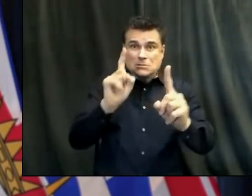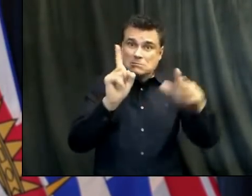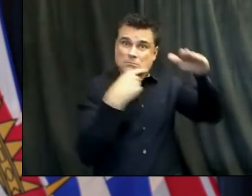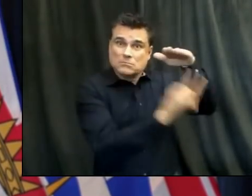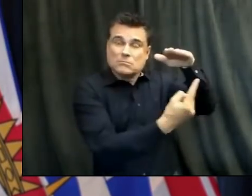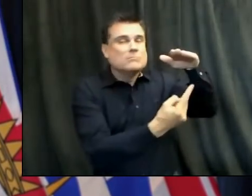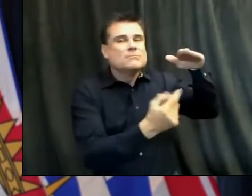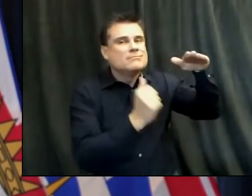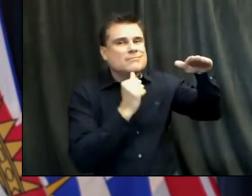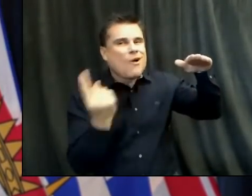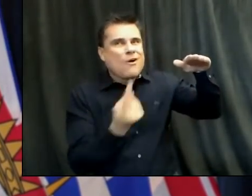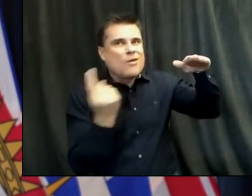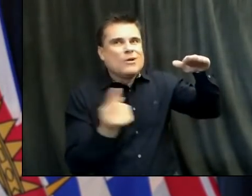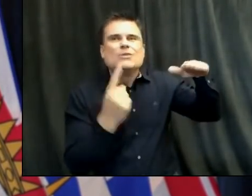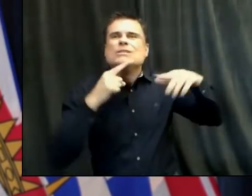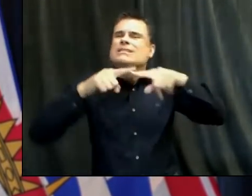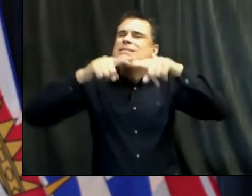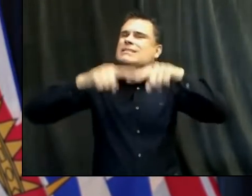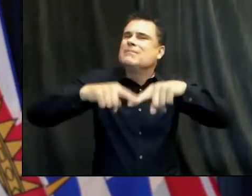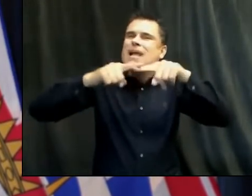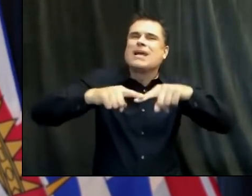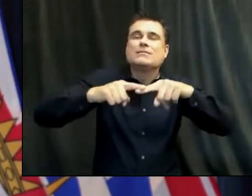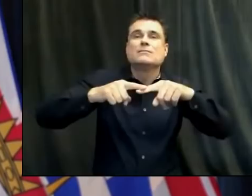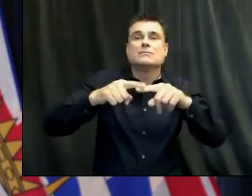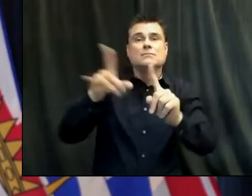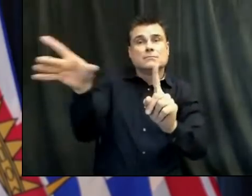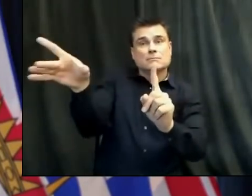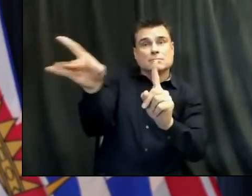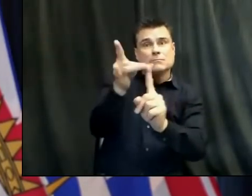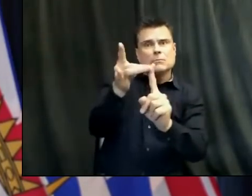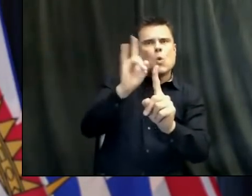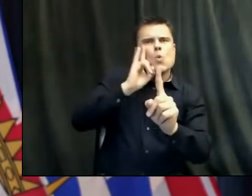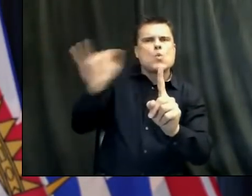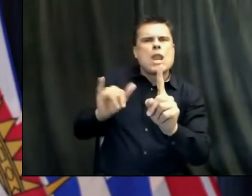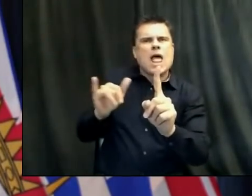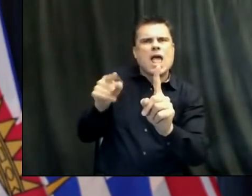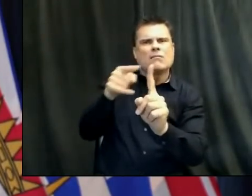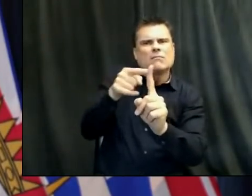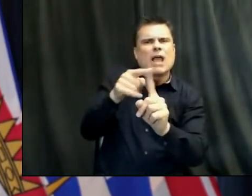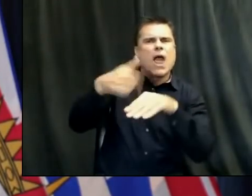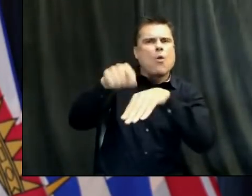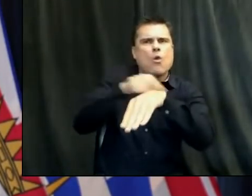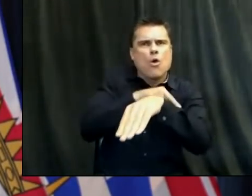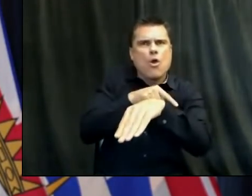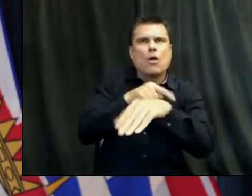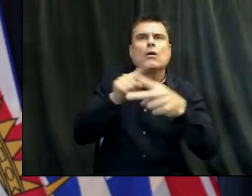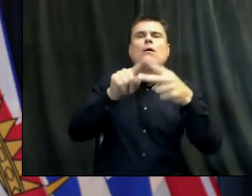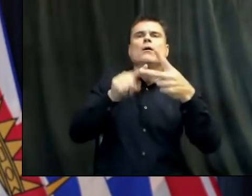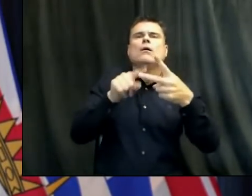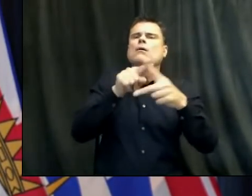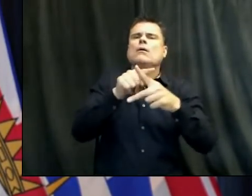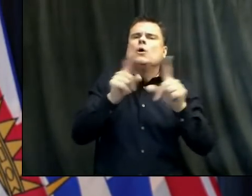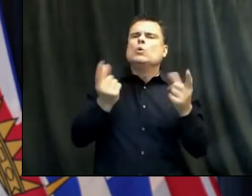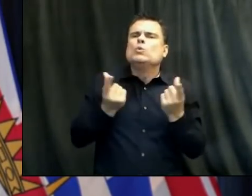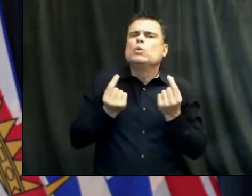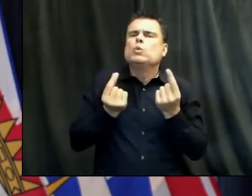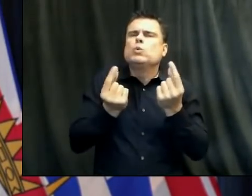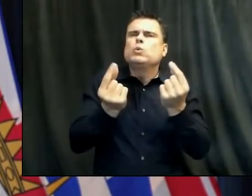No, I can't. I can tell you it's a relatively small proportion overall, but I don't